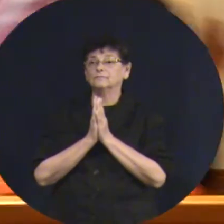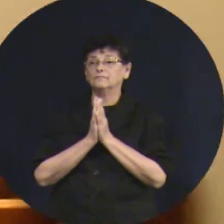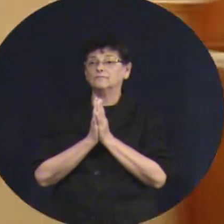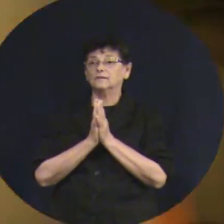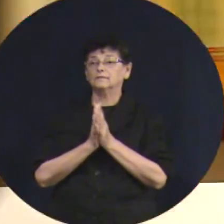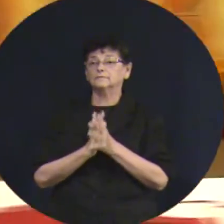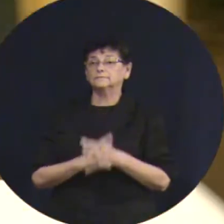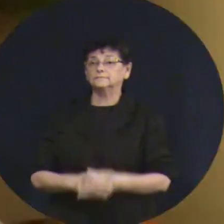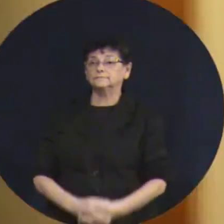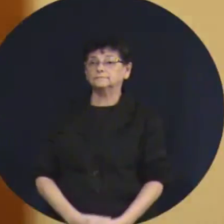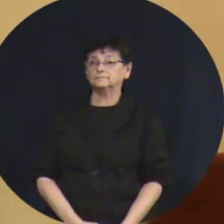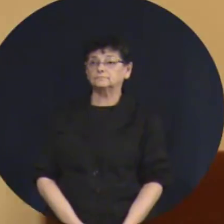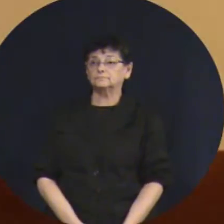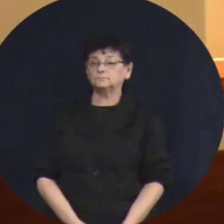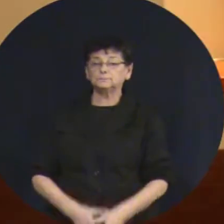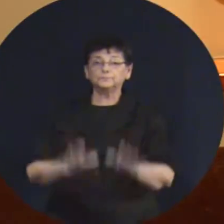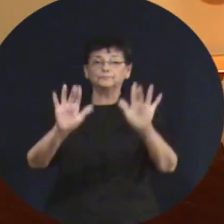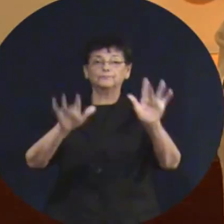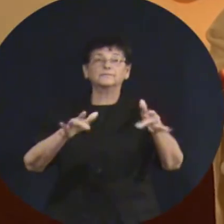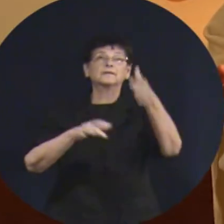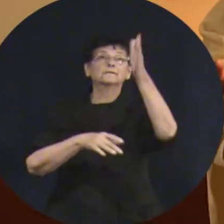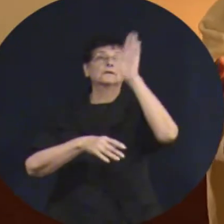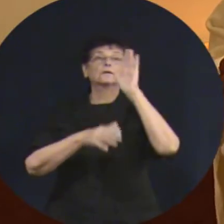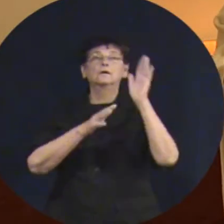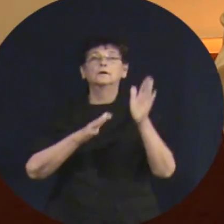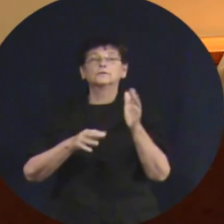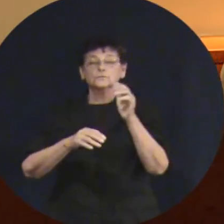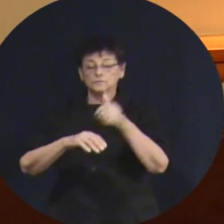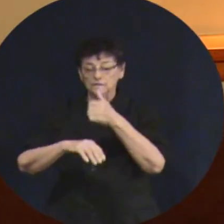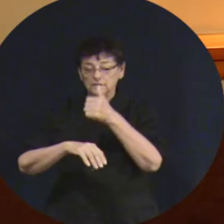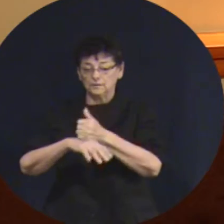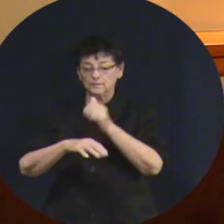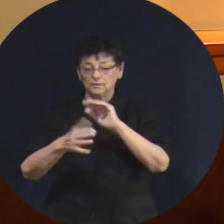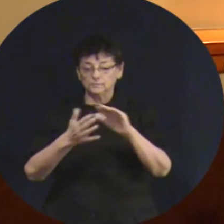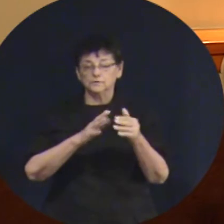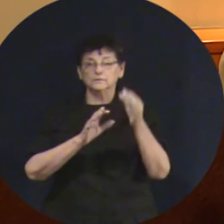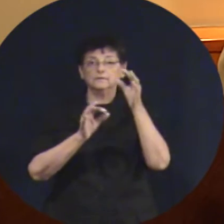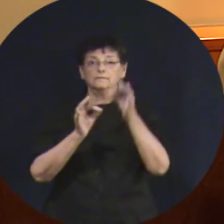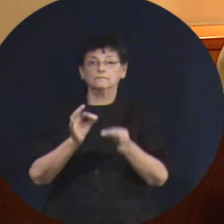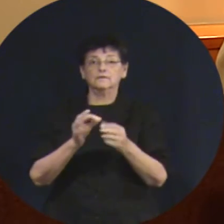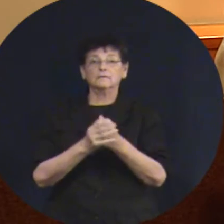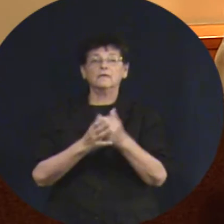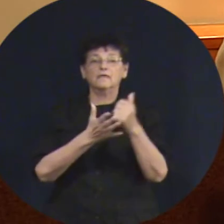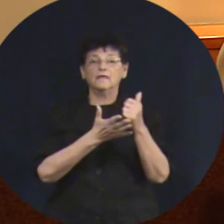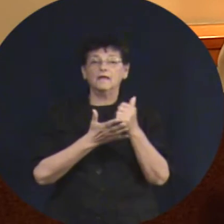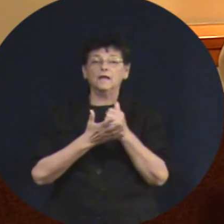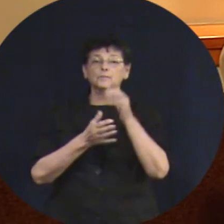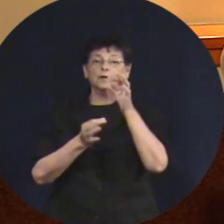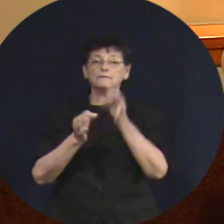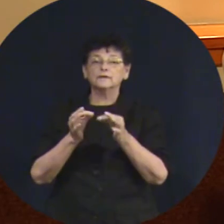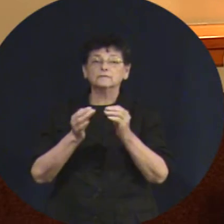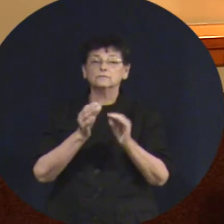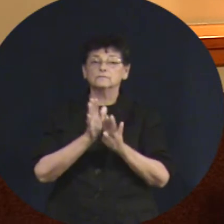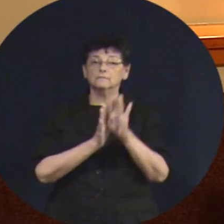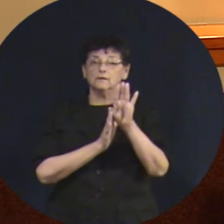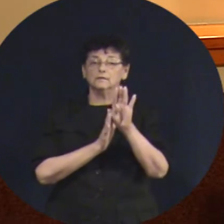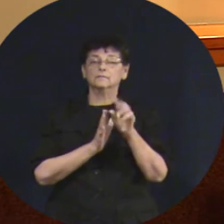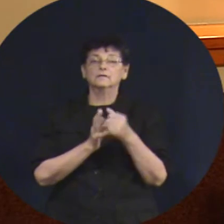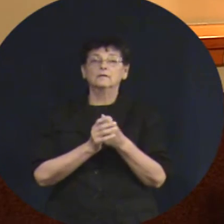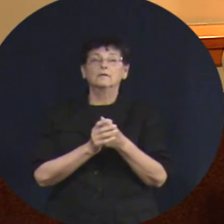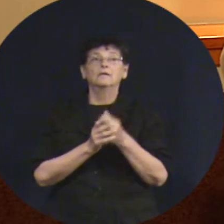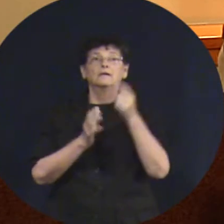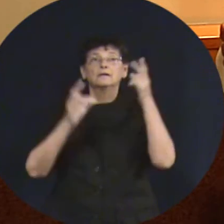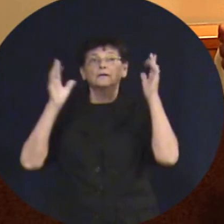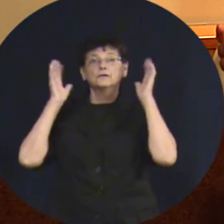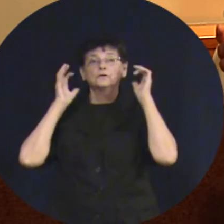prayer. Merciful God, you plant us in our community of faith to help our faith to grow. Hear